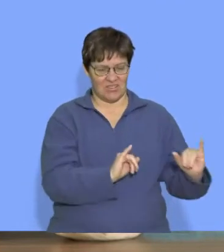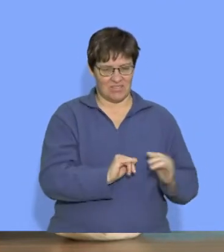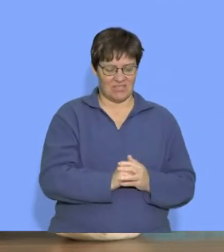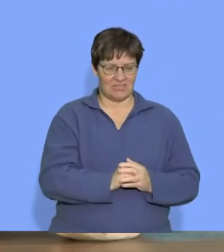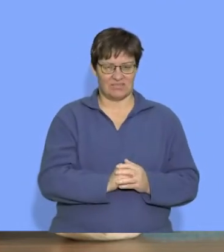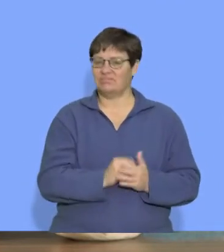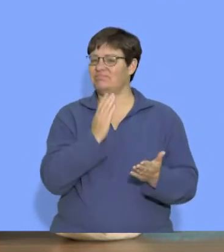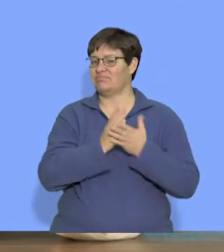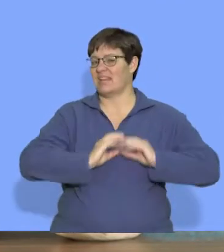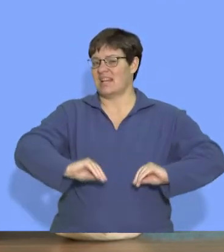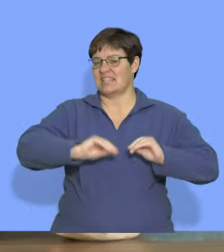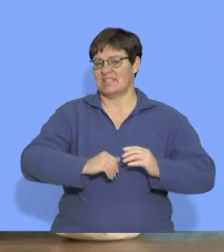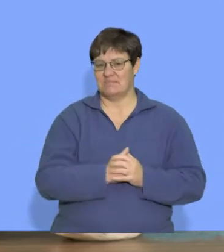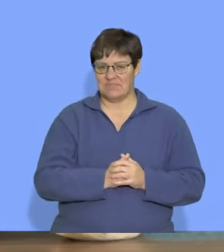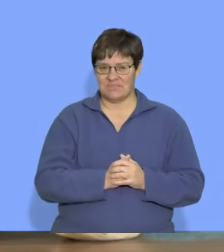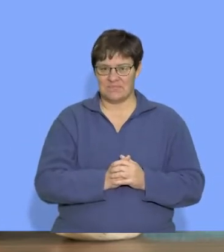get straight into the lesson.